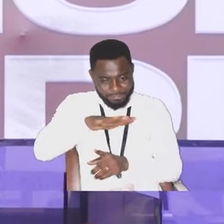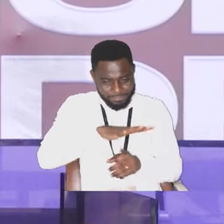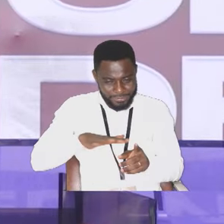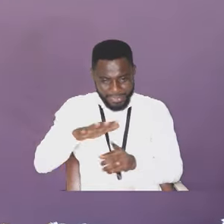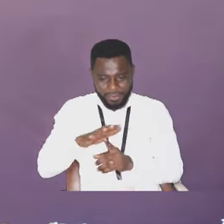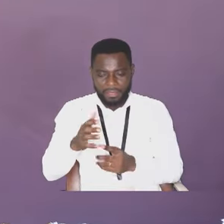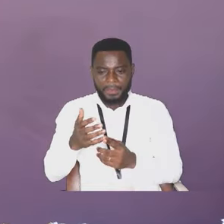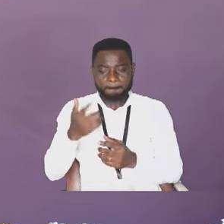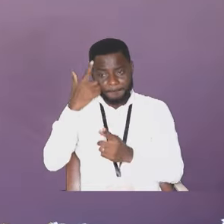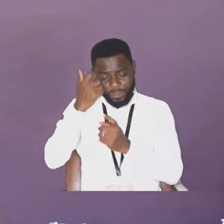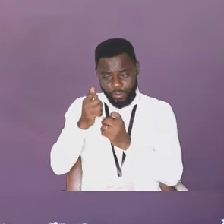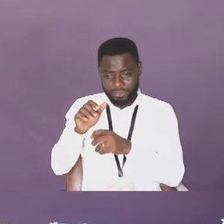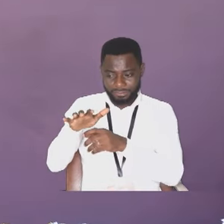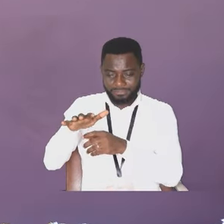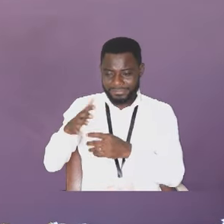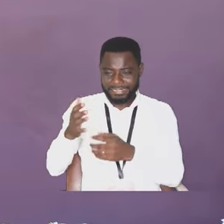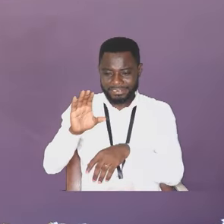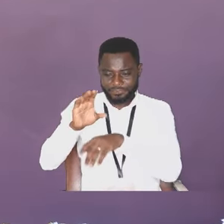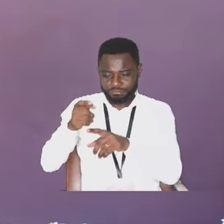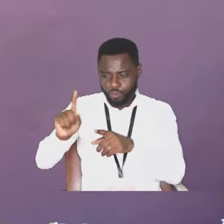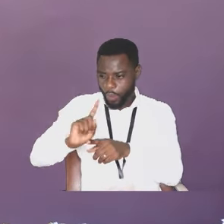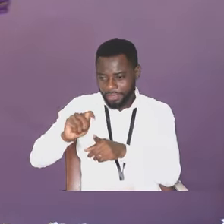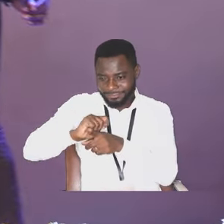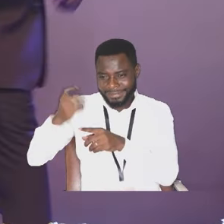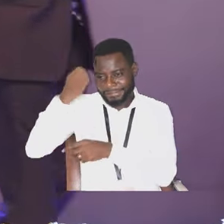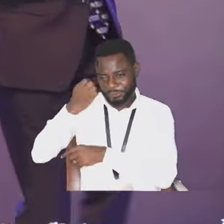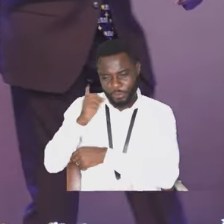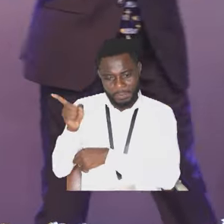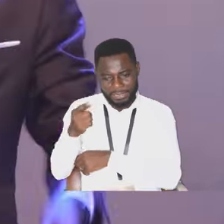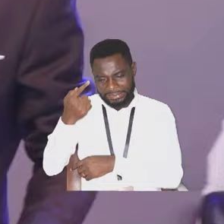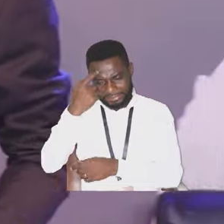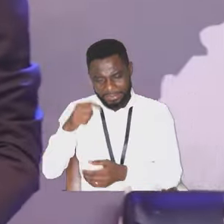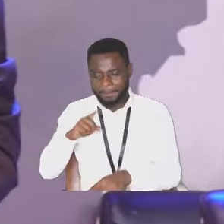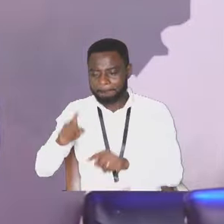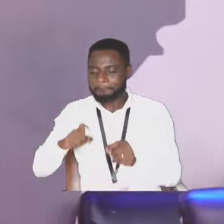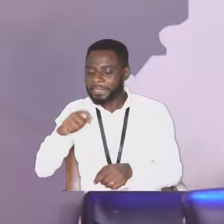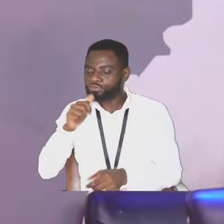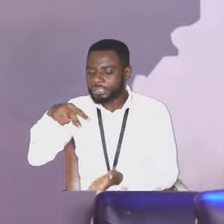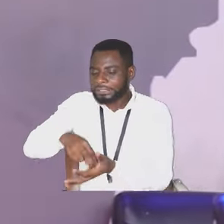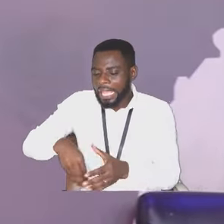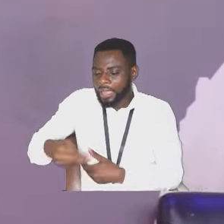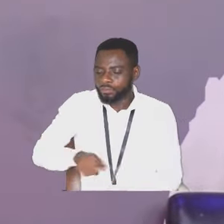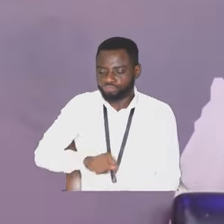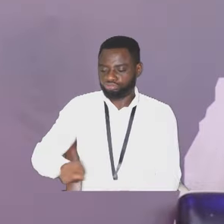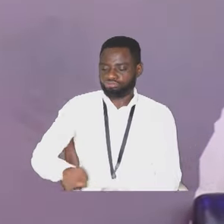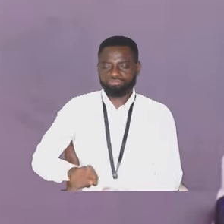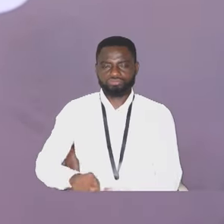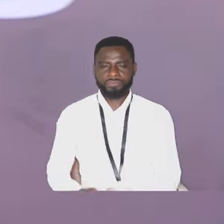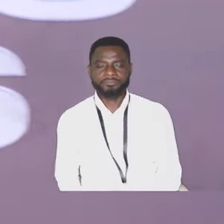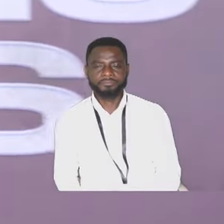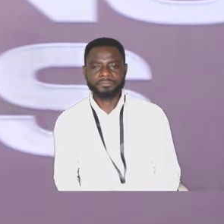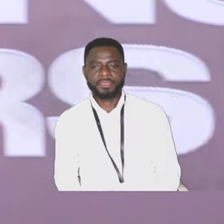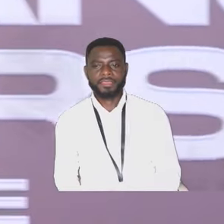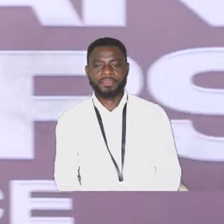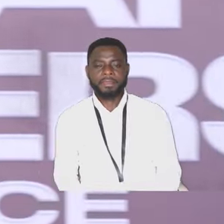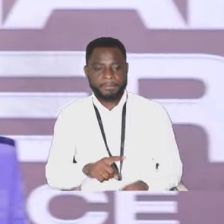that a normal human being doesn't have to peace outside. But this child is doing it. But here you see